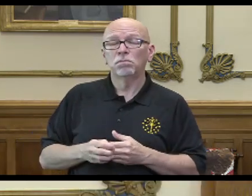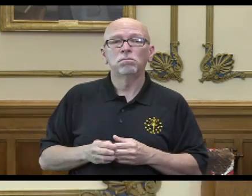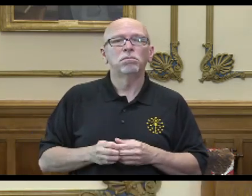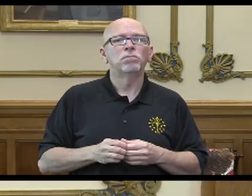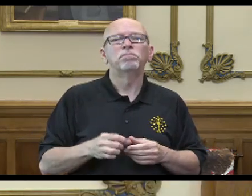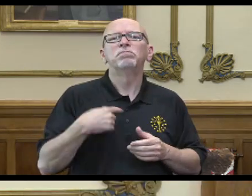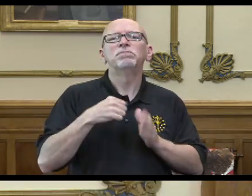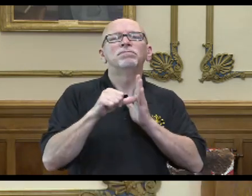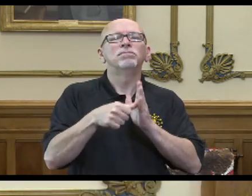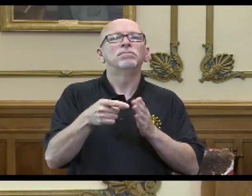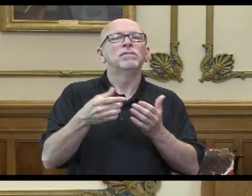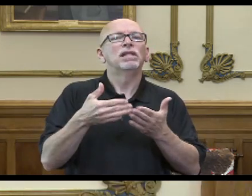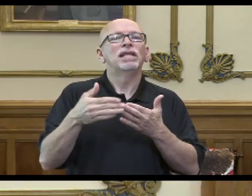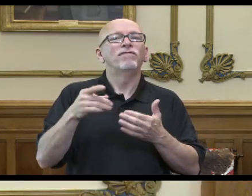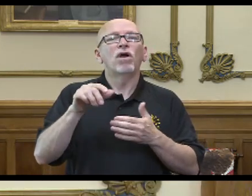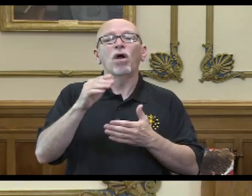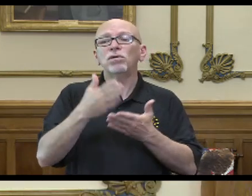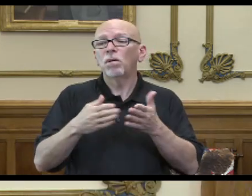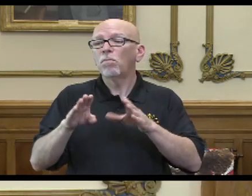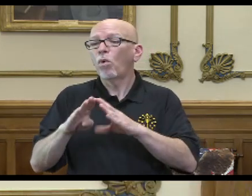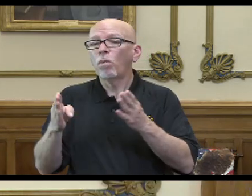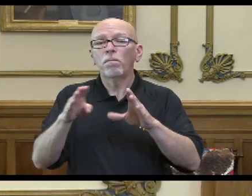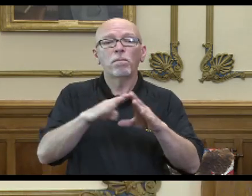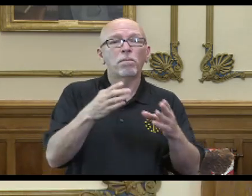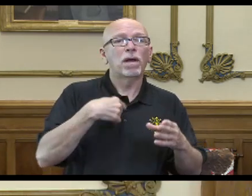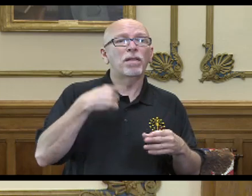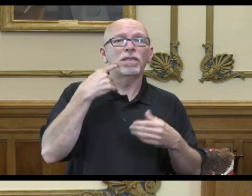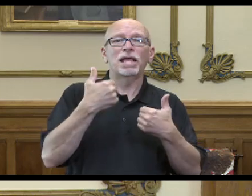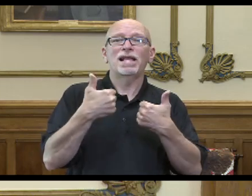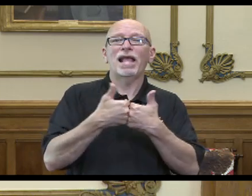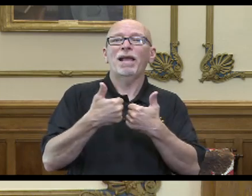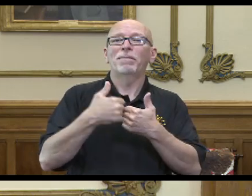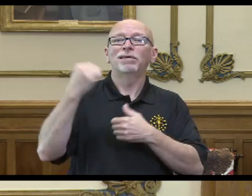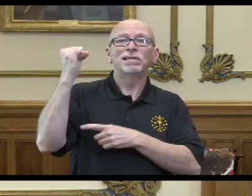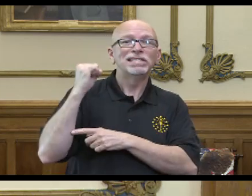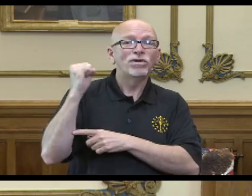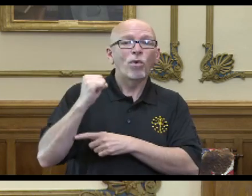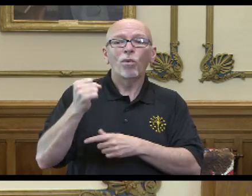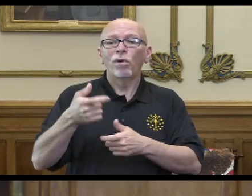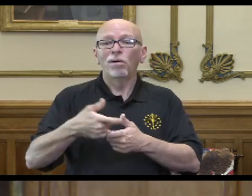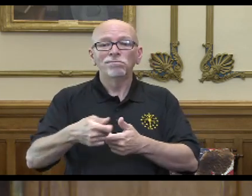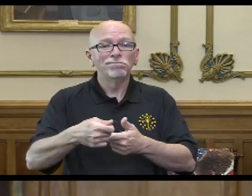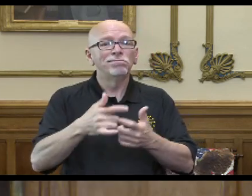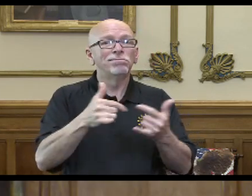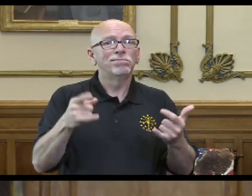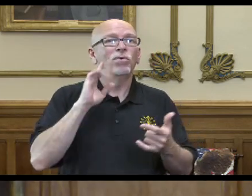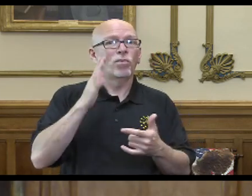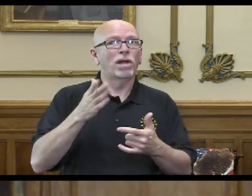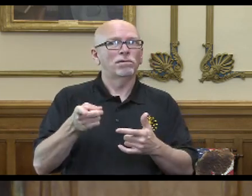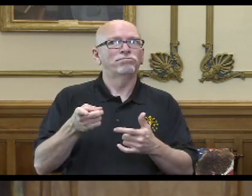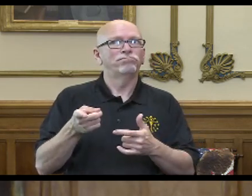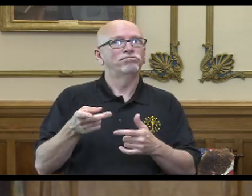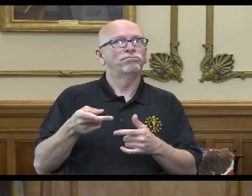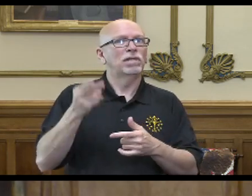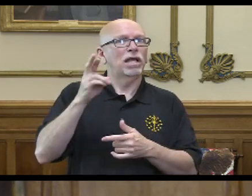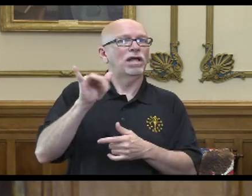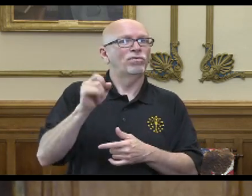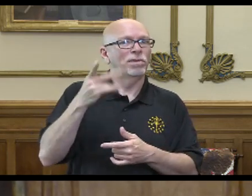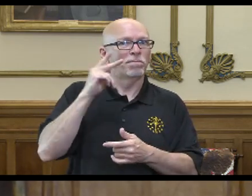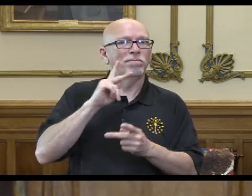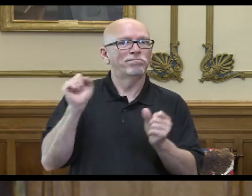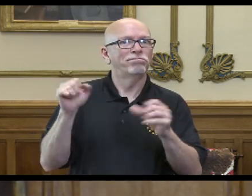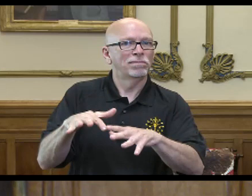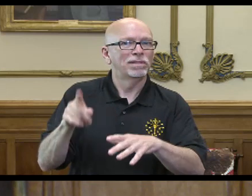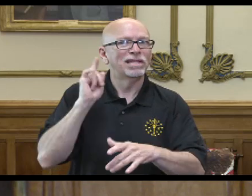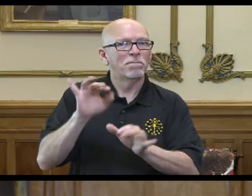reiterate that even when these open, I think that the gaming, like the casinos, will be at decreased percentage of people there. And I think that's